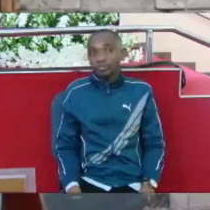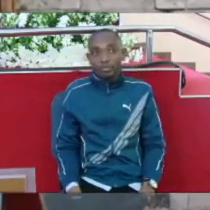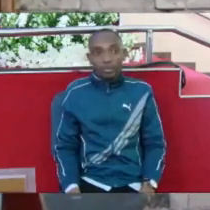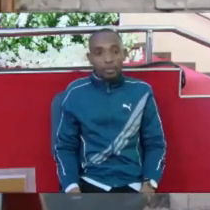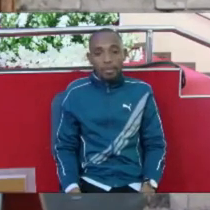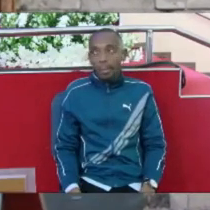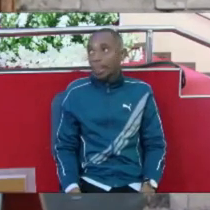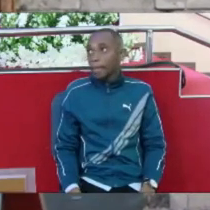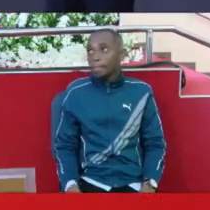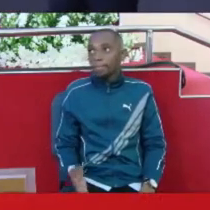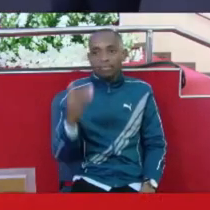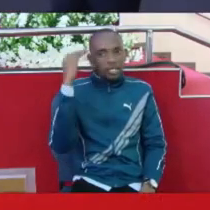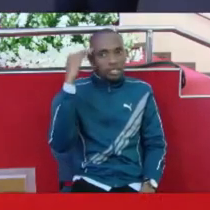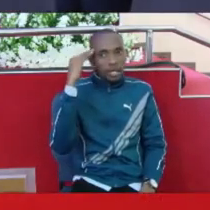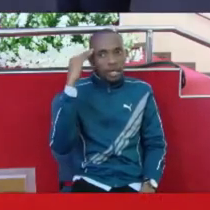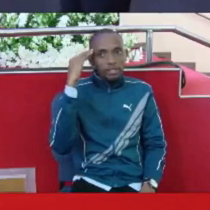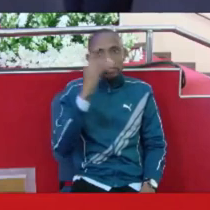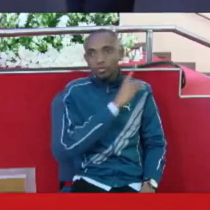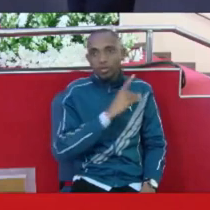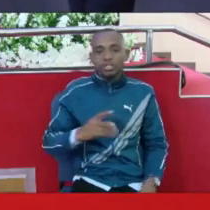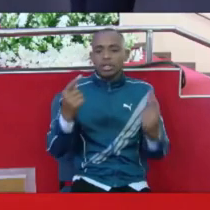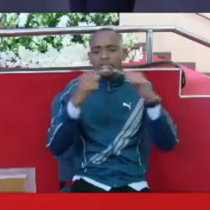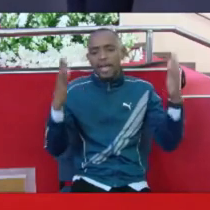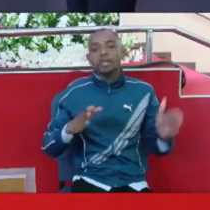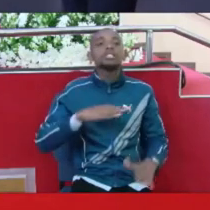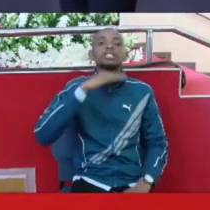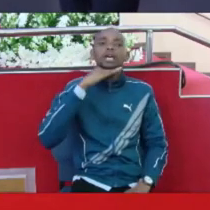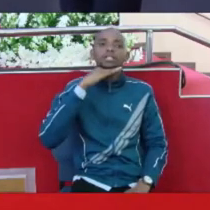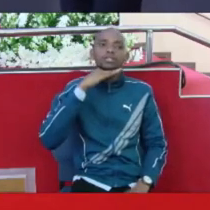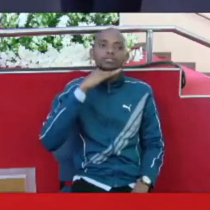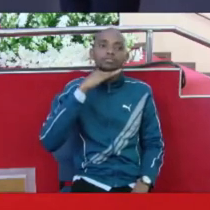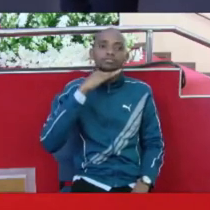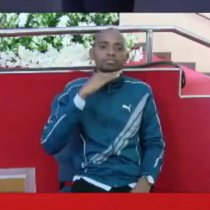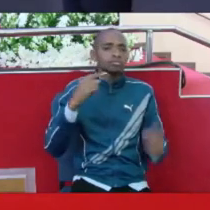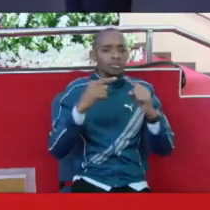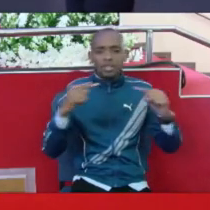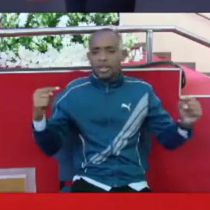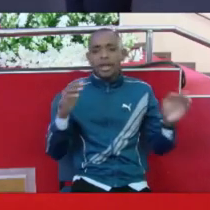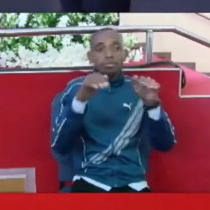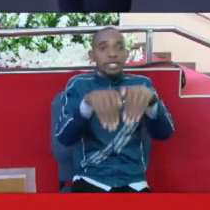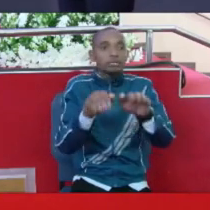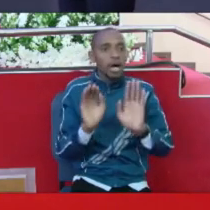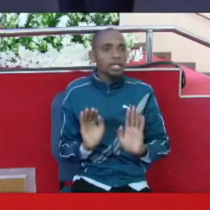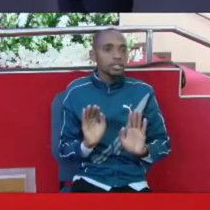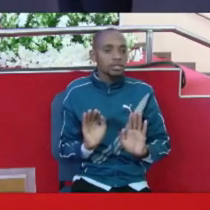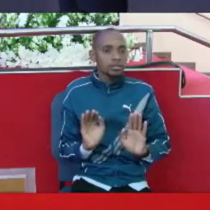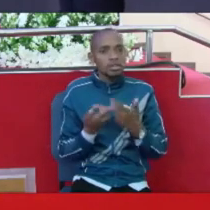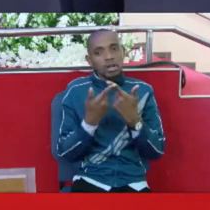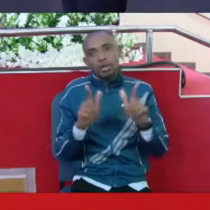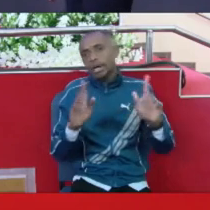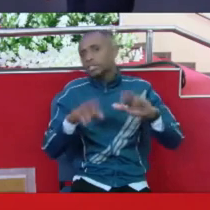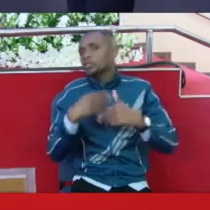His own head. The enemy is dead. The enemy is buried. But you can keep